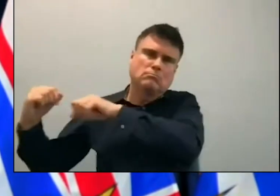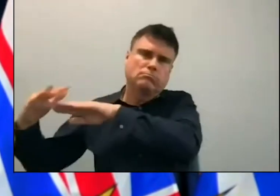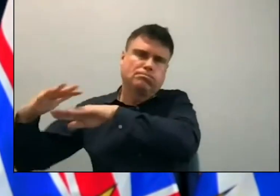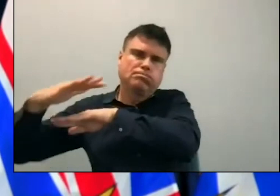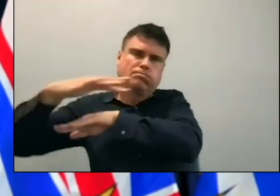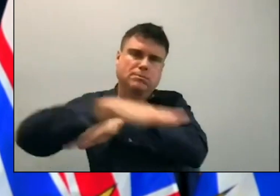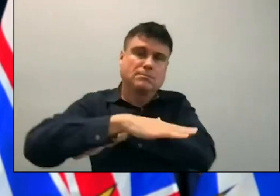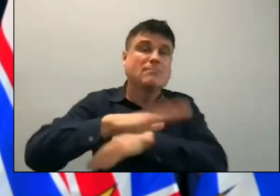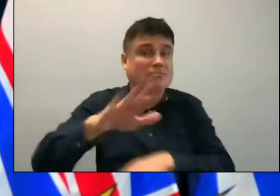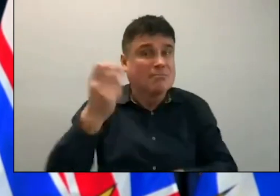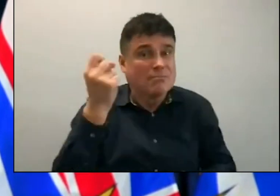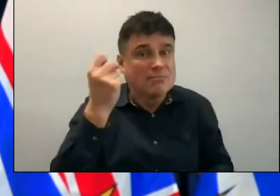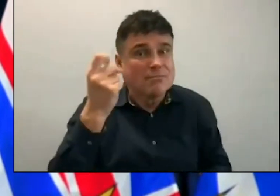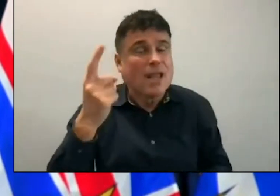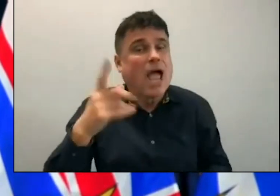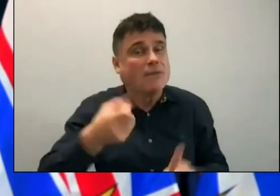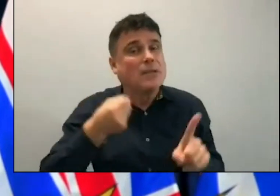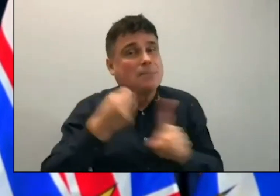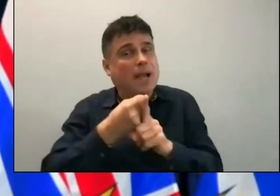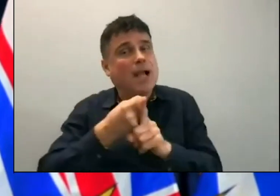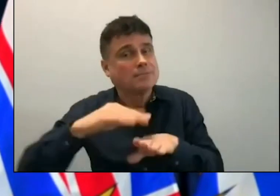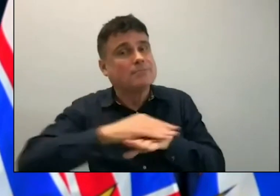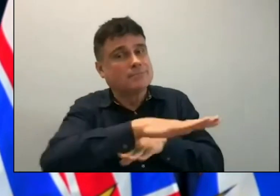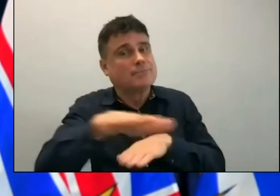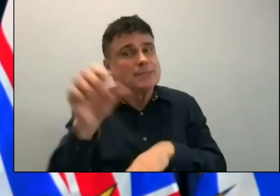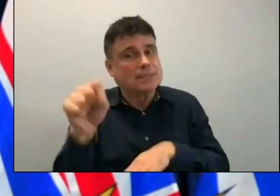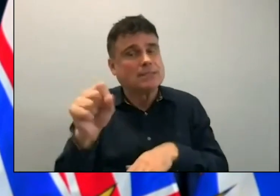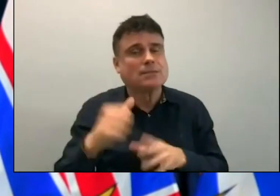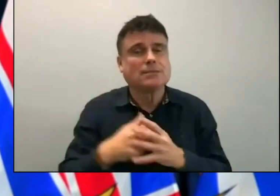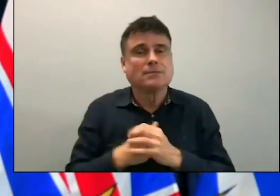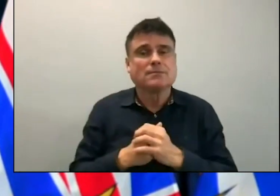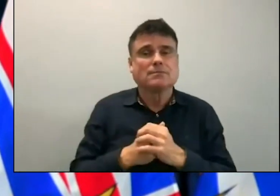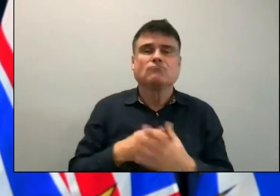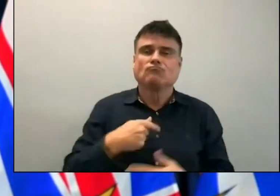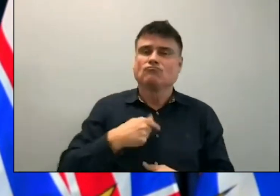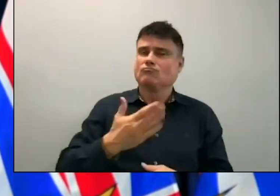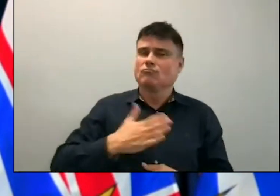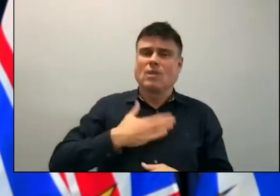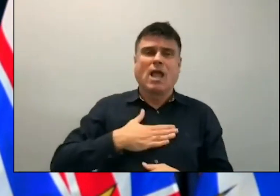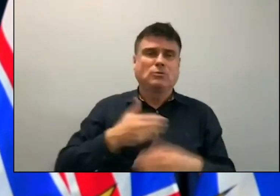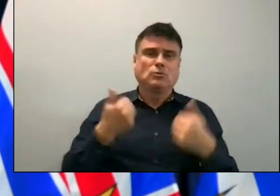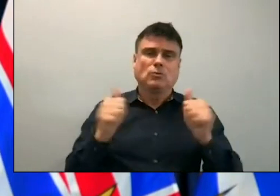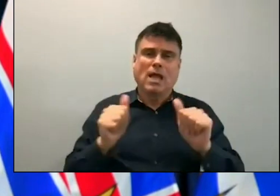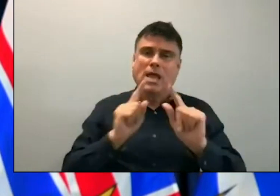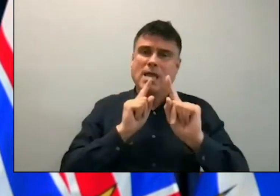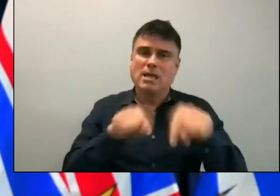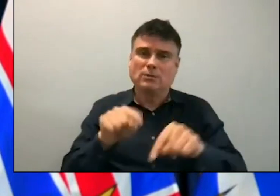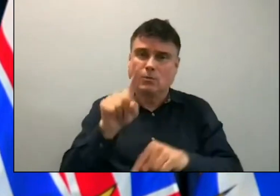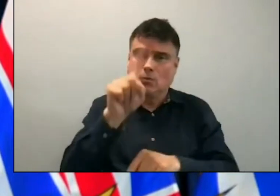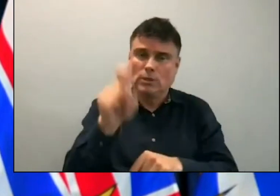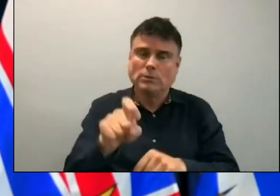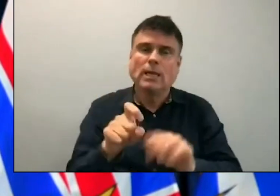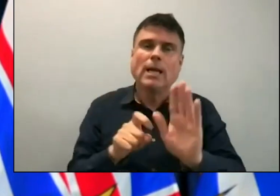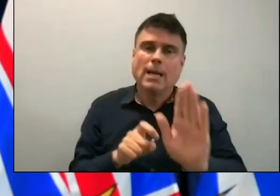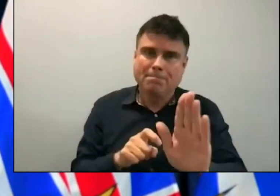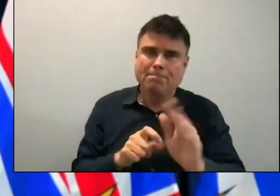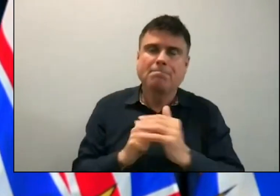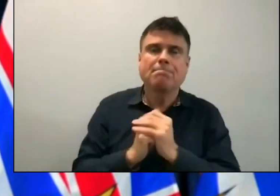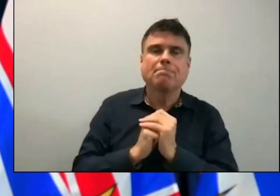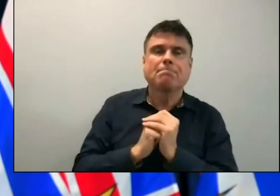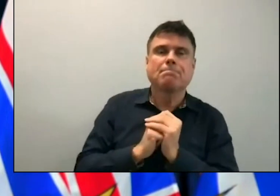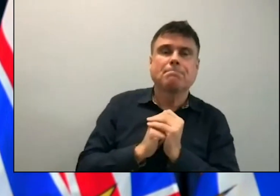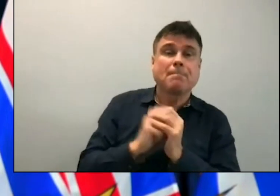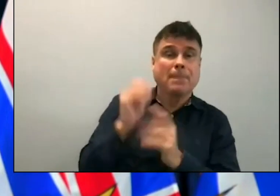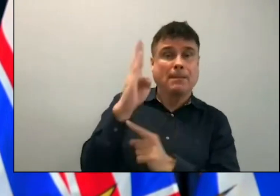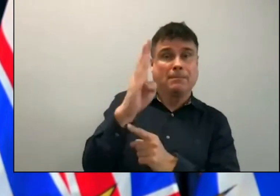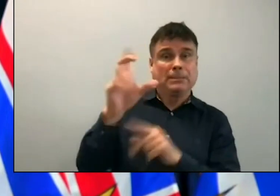But it is not without consequence. And just I'm glad for a second chance to answer the question. That doesn't change, I believe, the commitment of